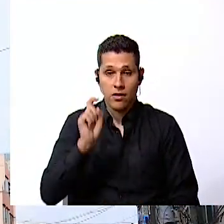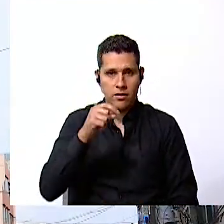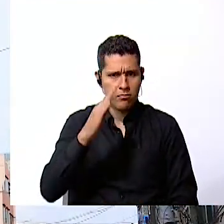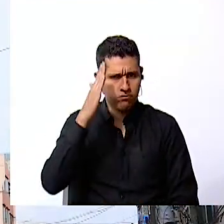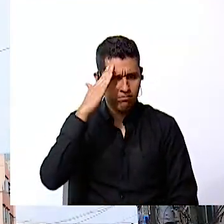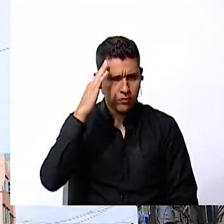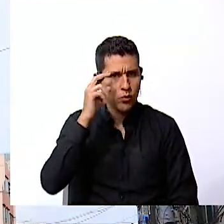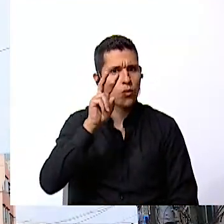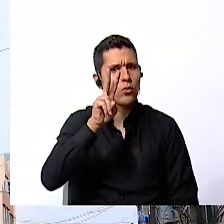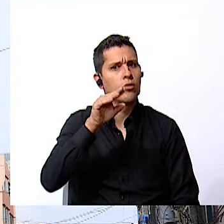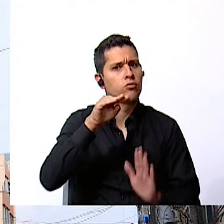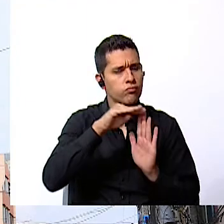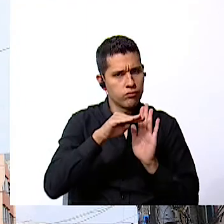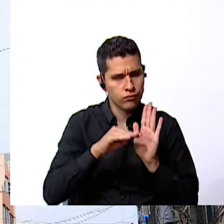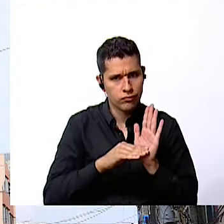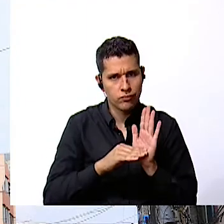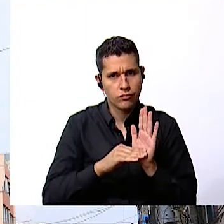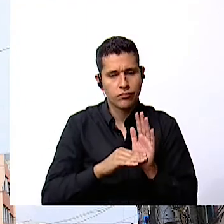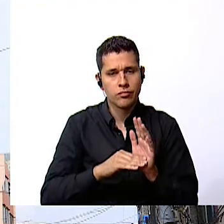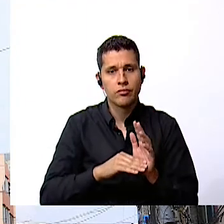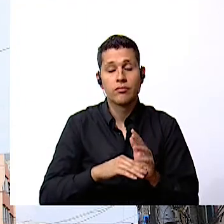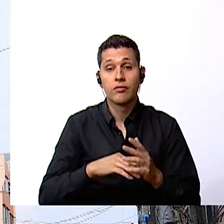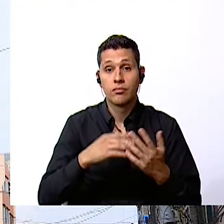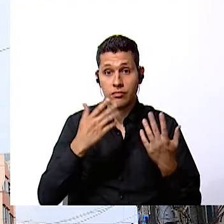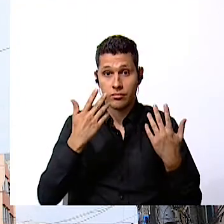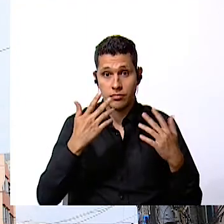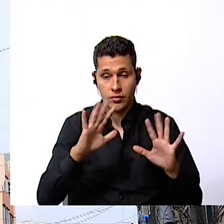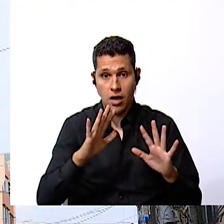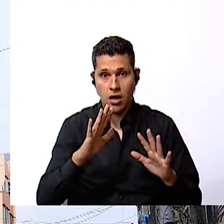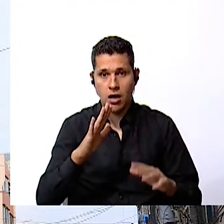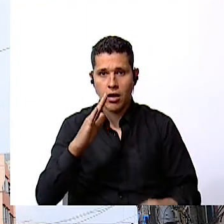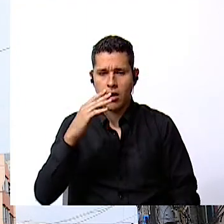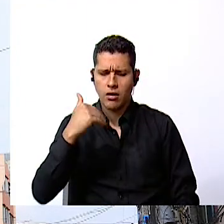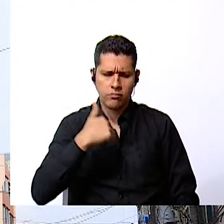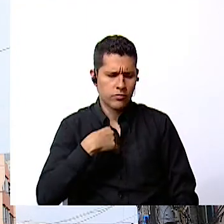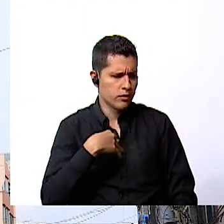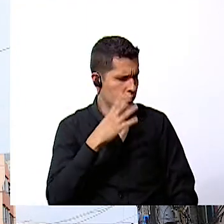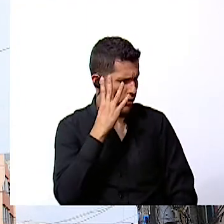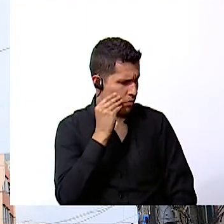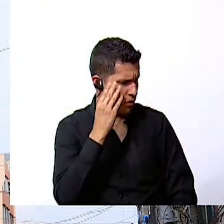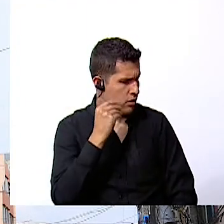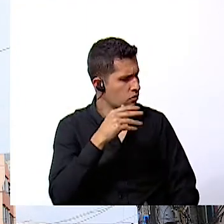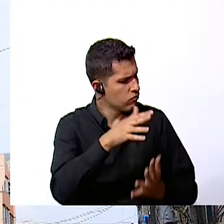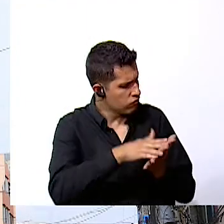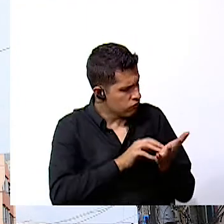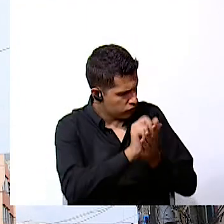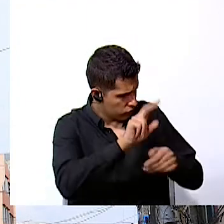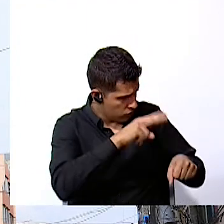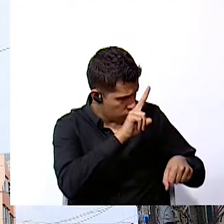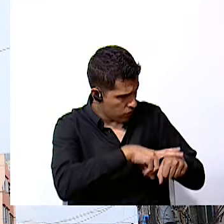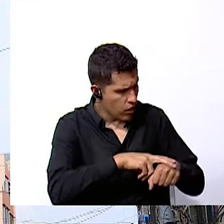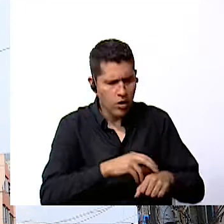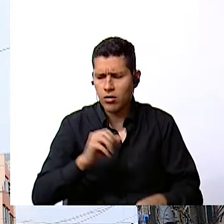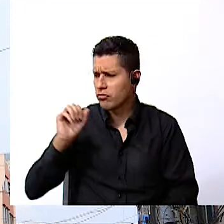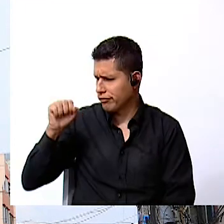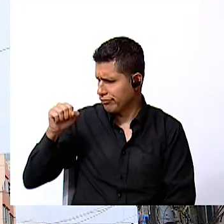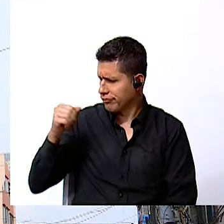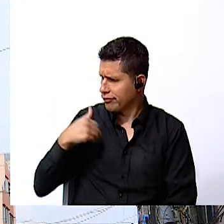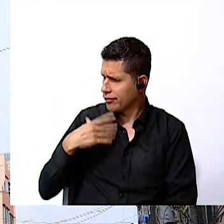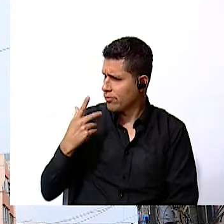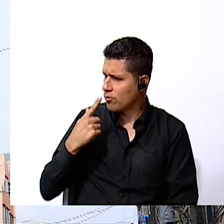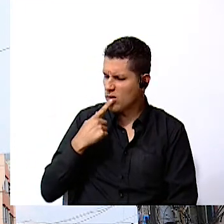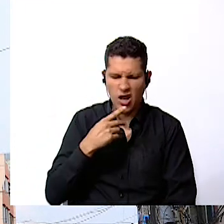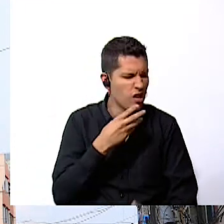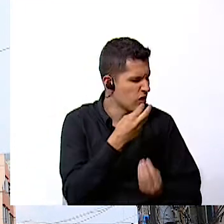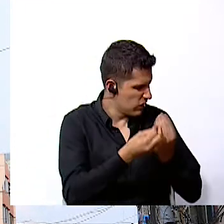okay? Now, have you ever experienced a natural disaster? Yes, I have. What did you